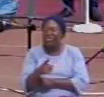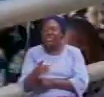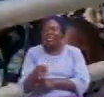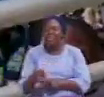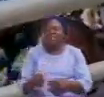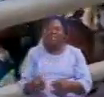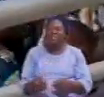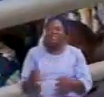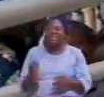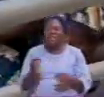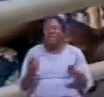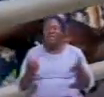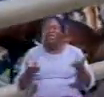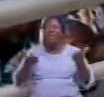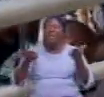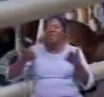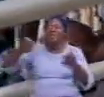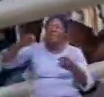Higher, higher, higher,